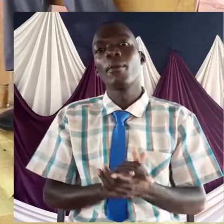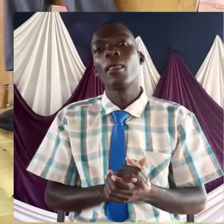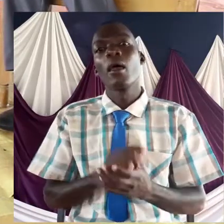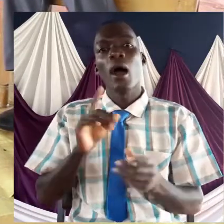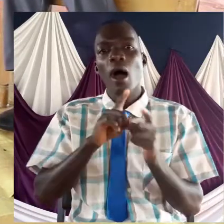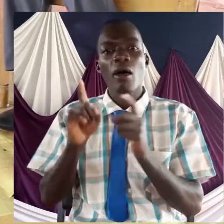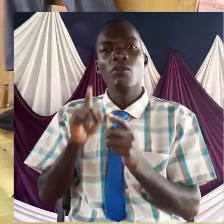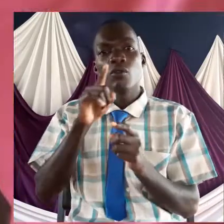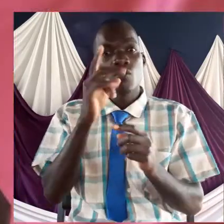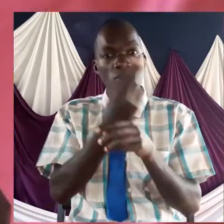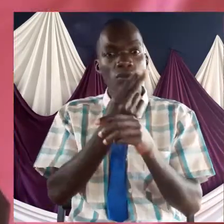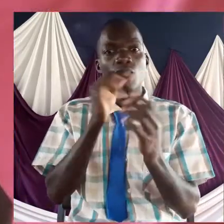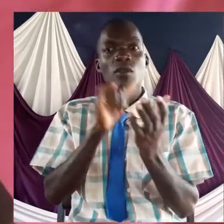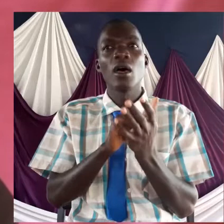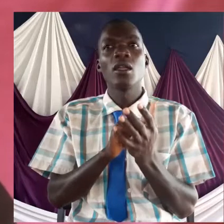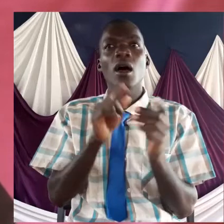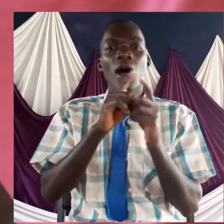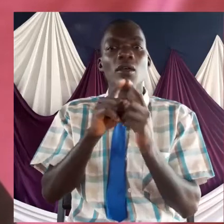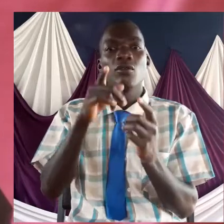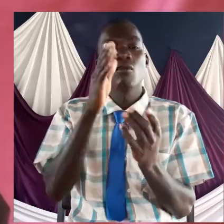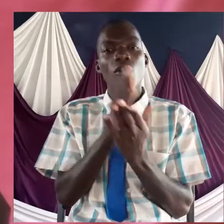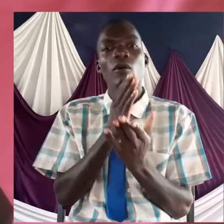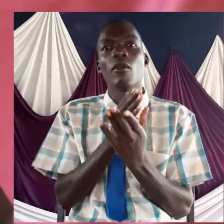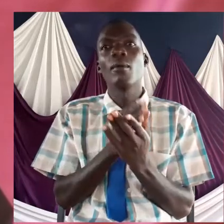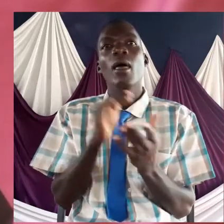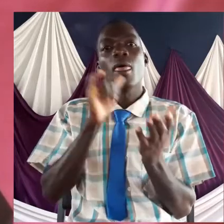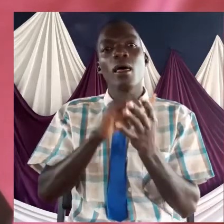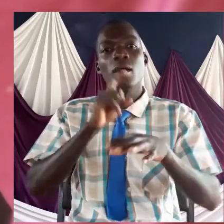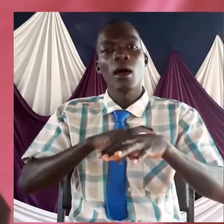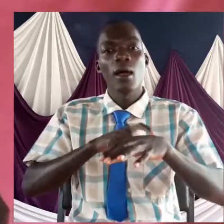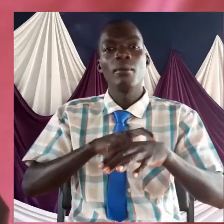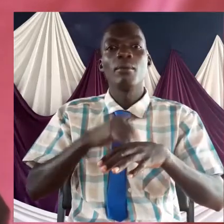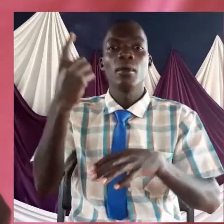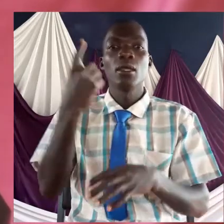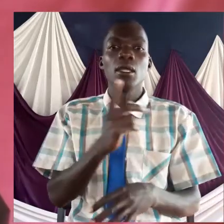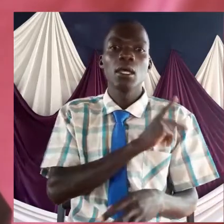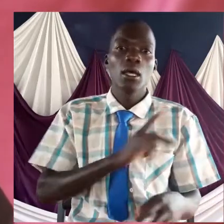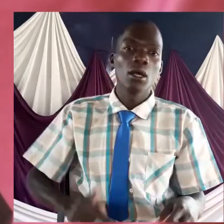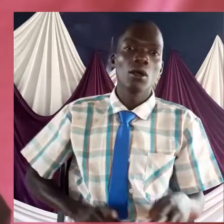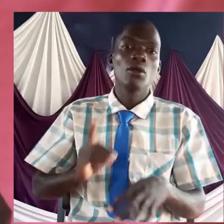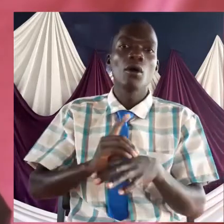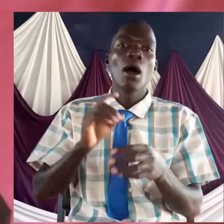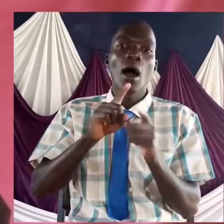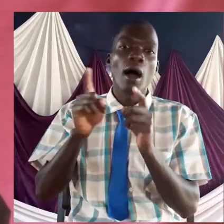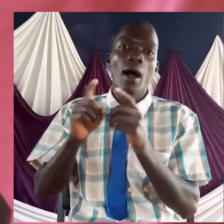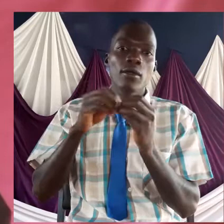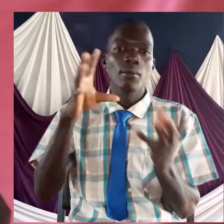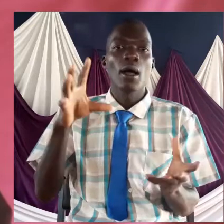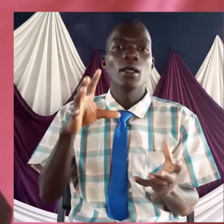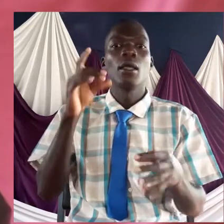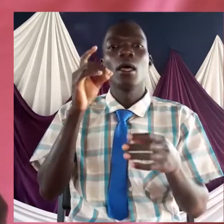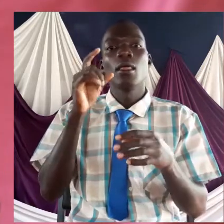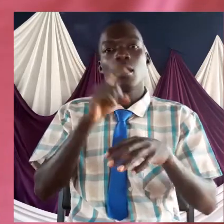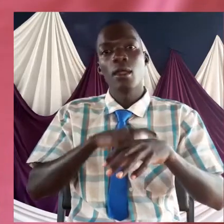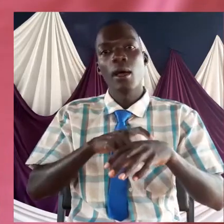to match. And when you use that, history has confirmed mm-hmm. that the timings of these kingdoms has matched the